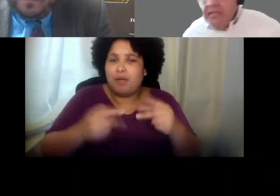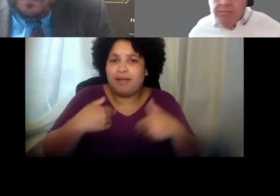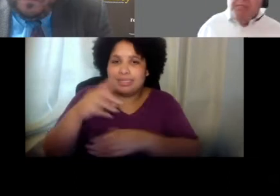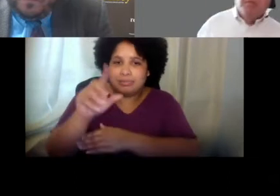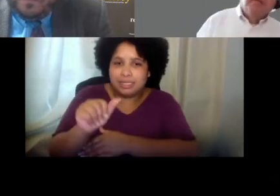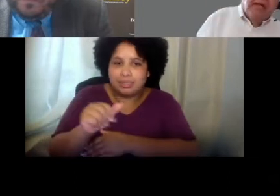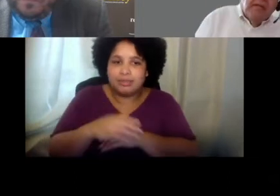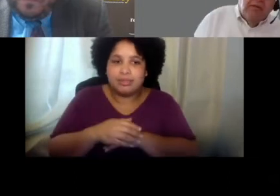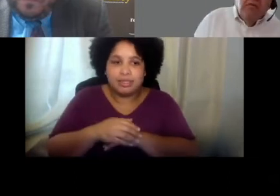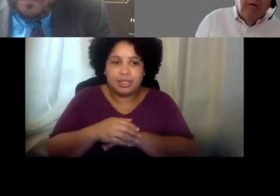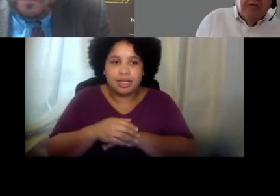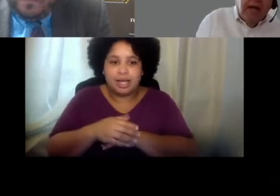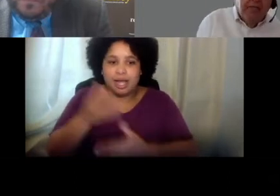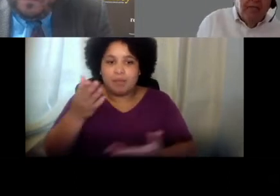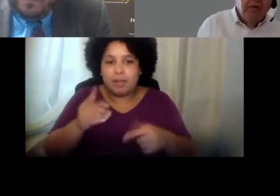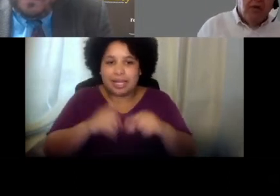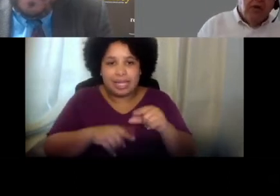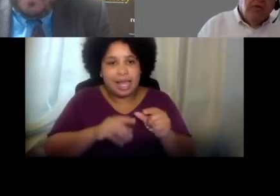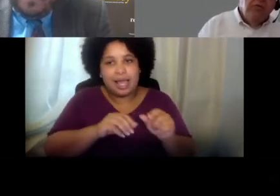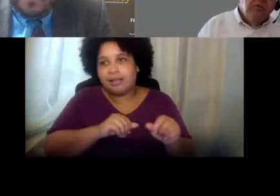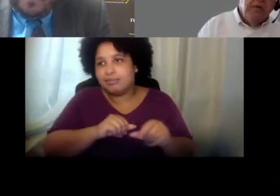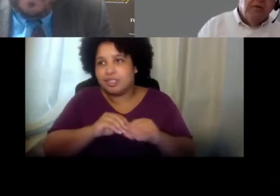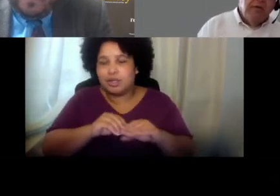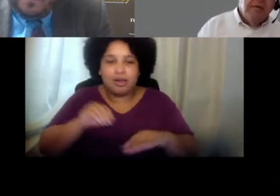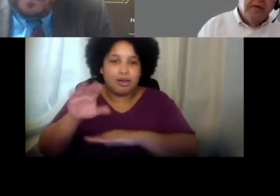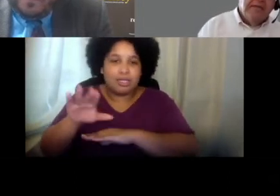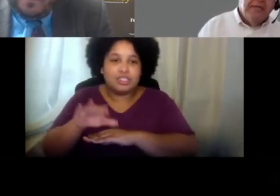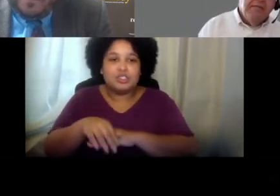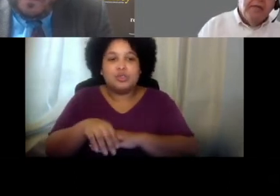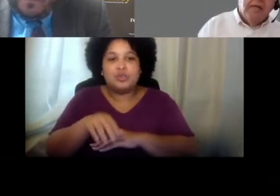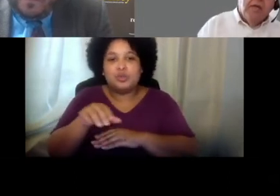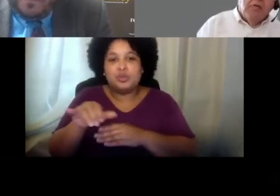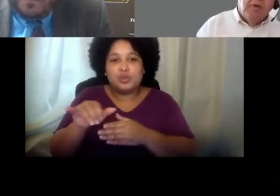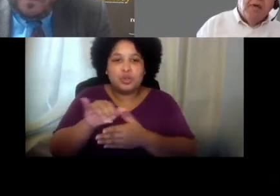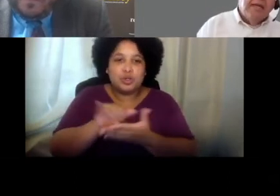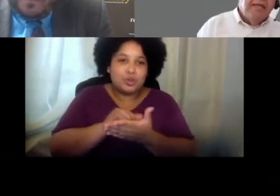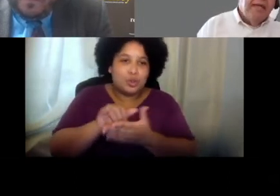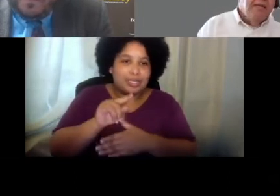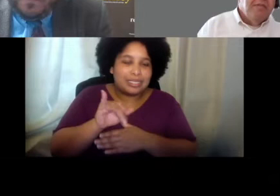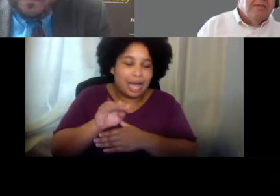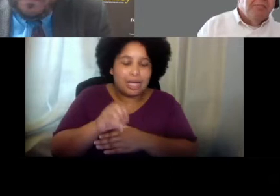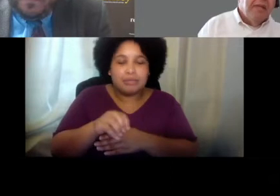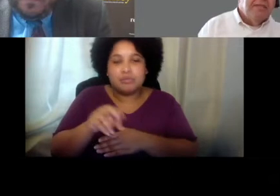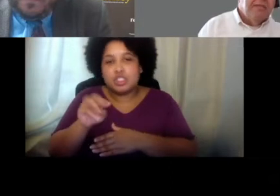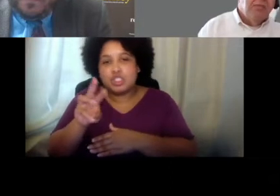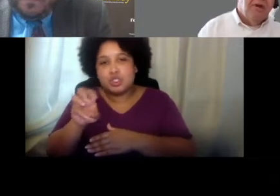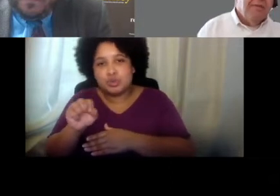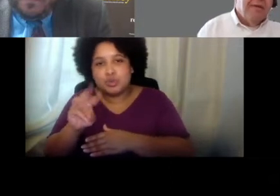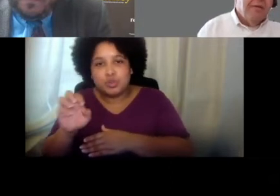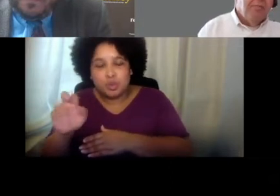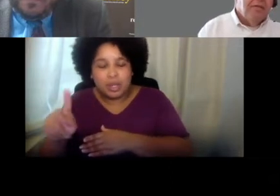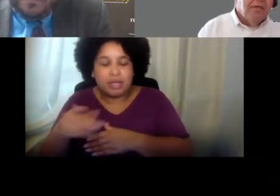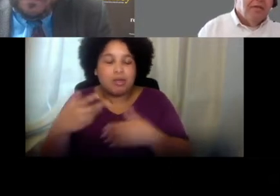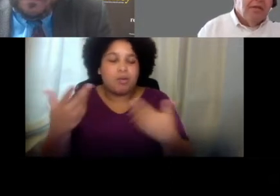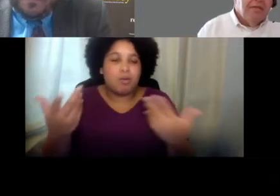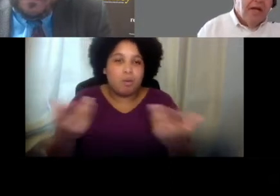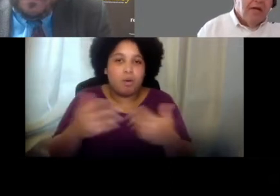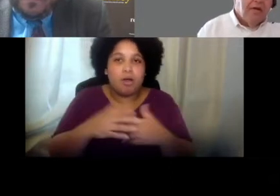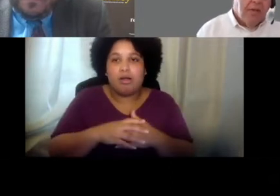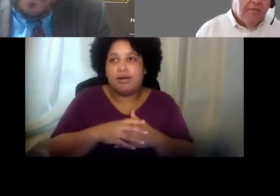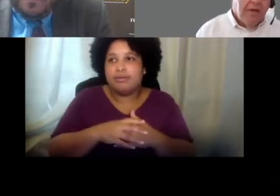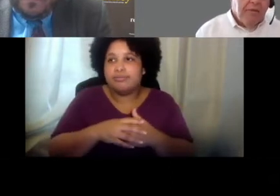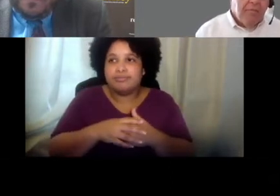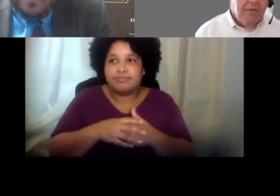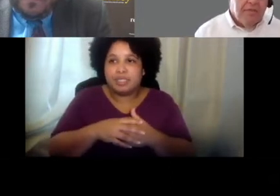get these people in like the New York Times or Newsweek or even on TV, but I can get them into places where other companies are looking to